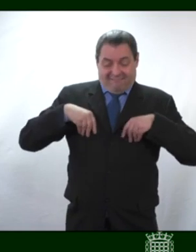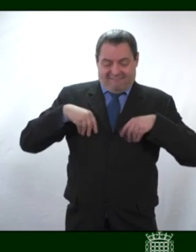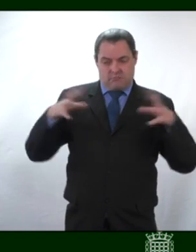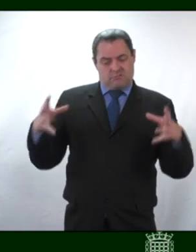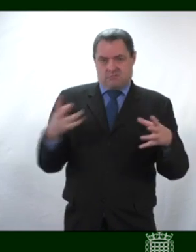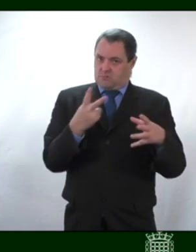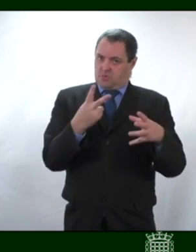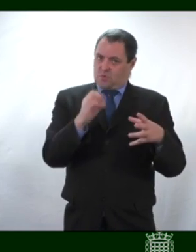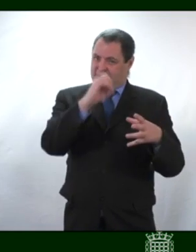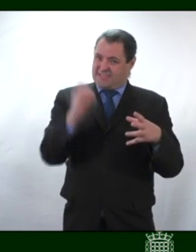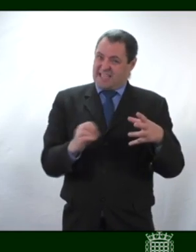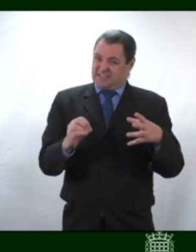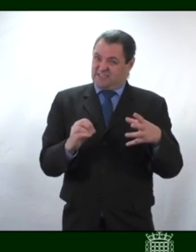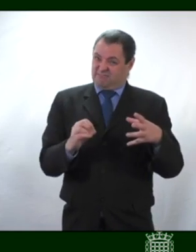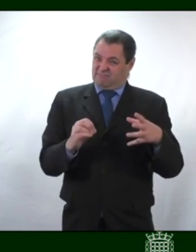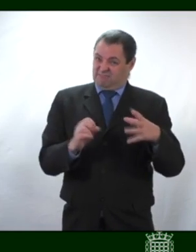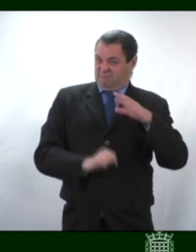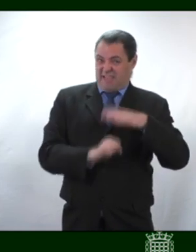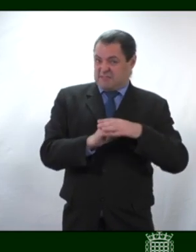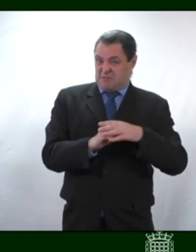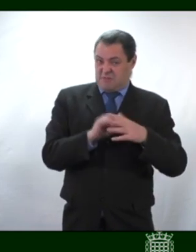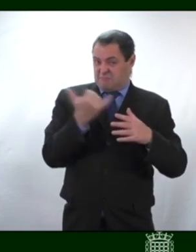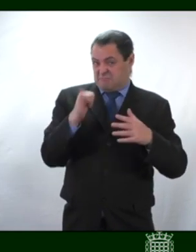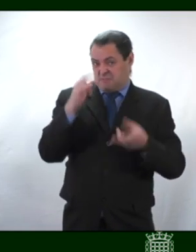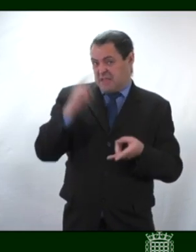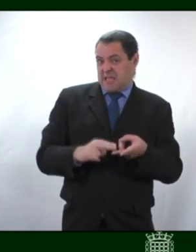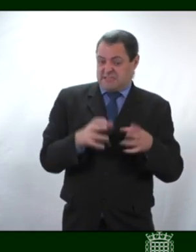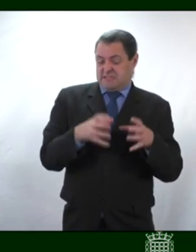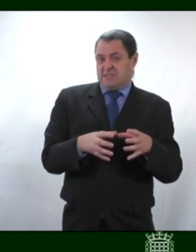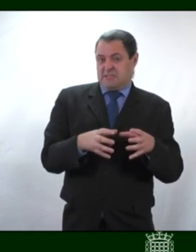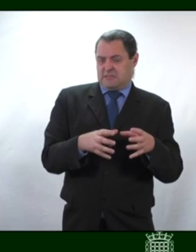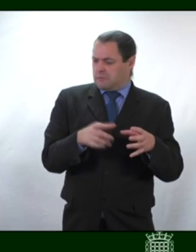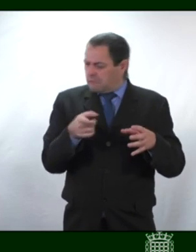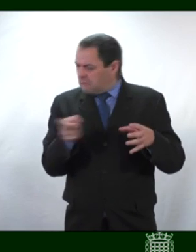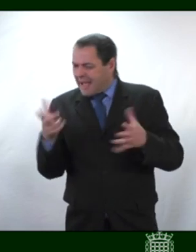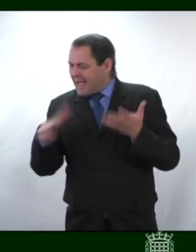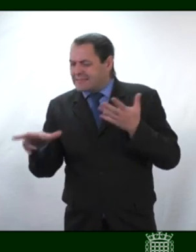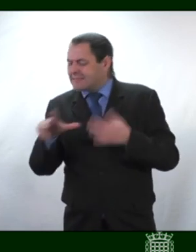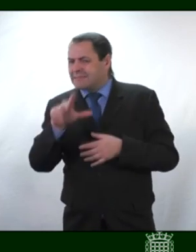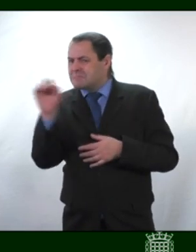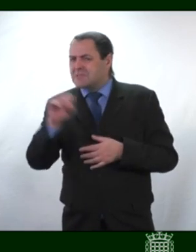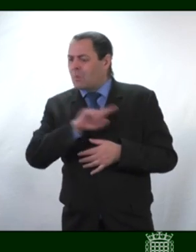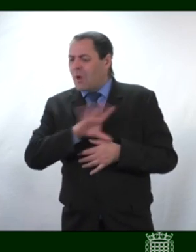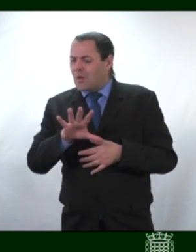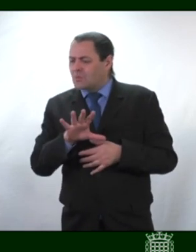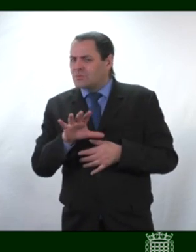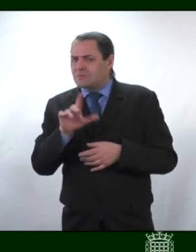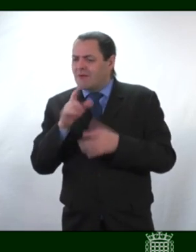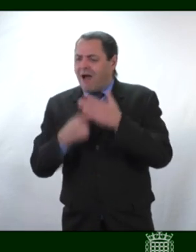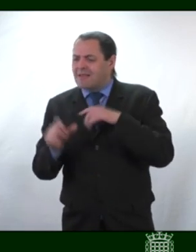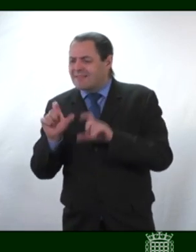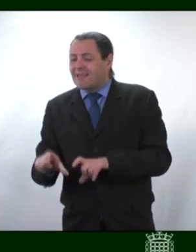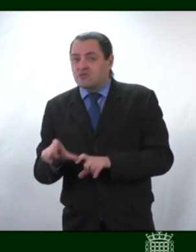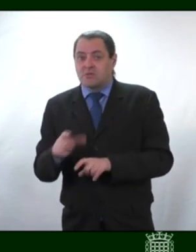on to isolate. This was associated with financial hardship, social deprivation, having dependent